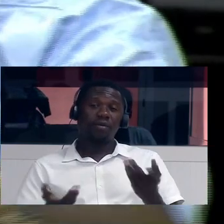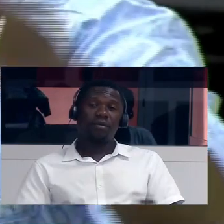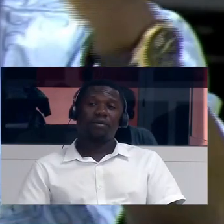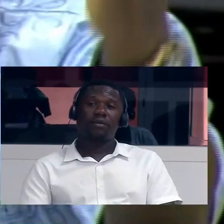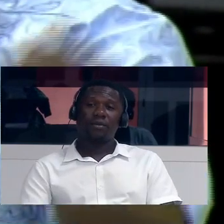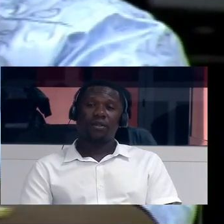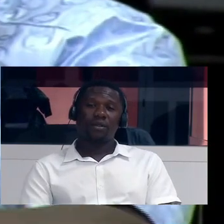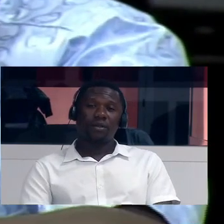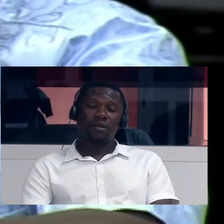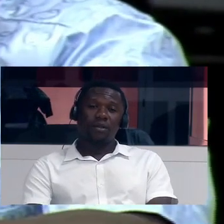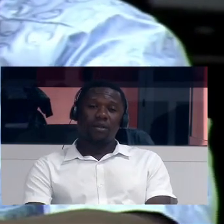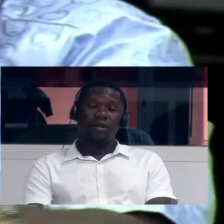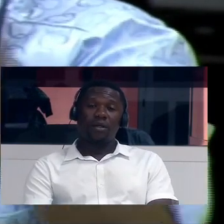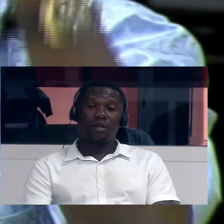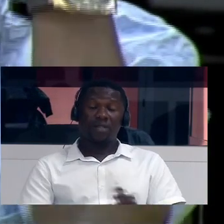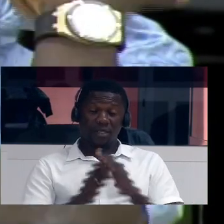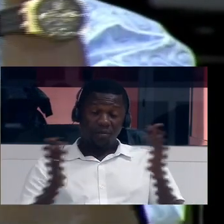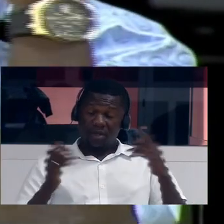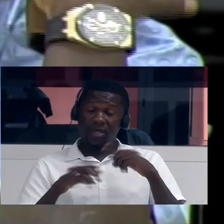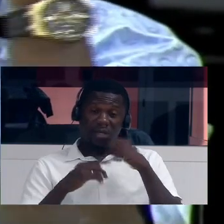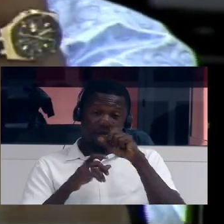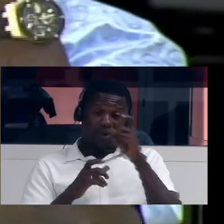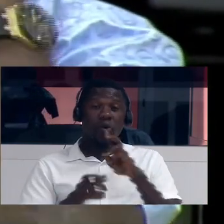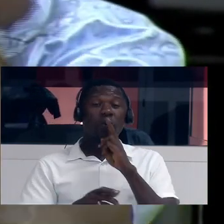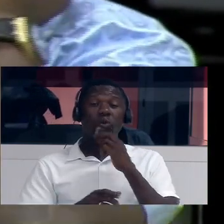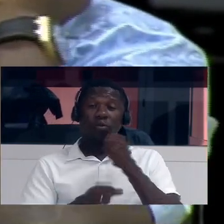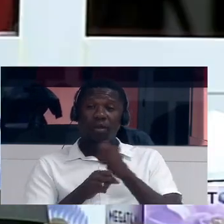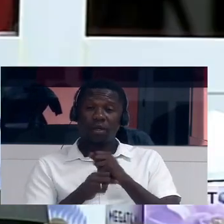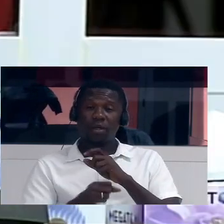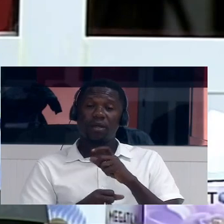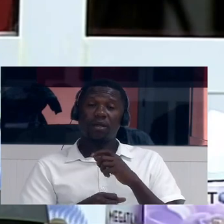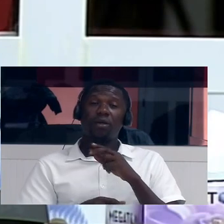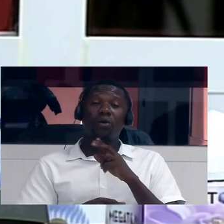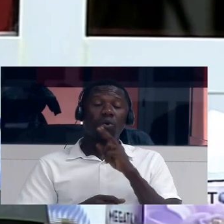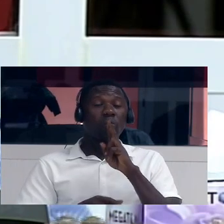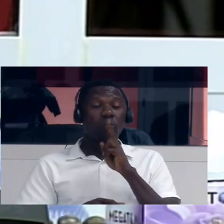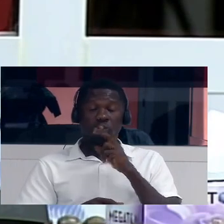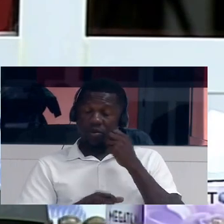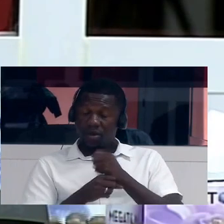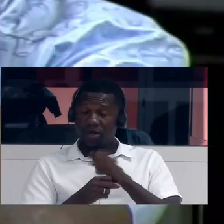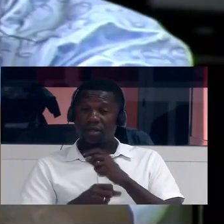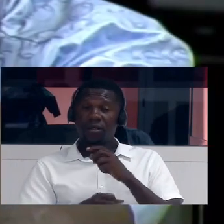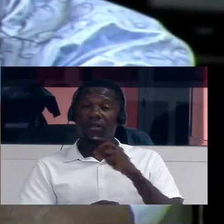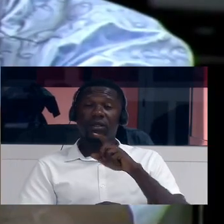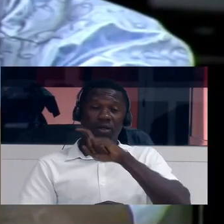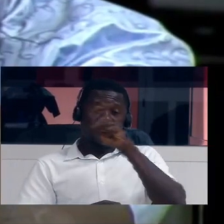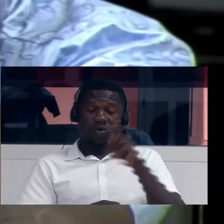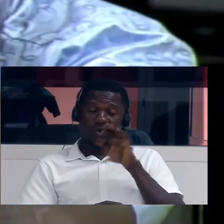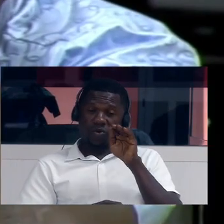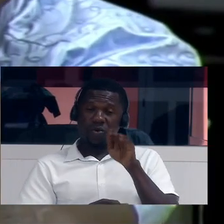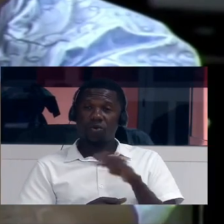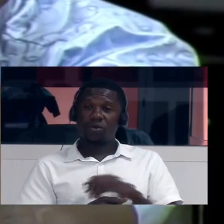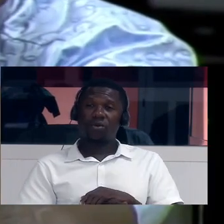It's the big elephant in the room. Who made that telephone call? It's my former minister. Who was the person you told don't